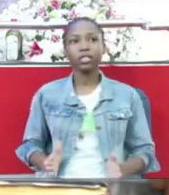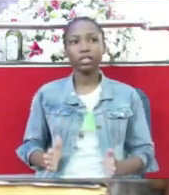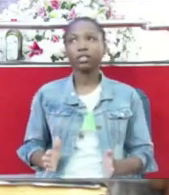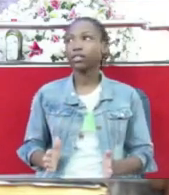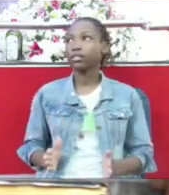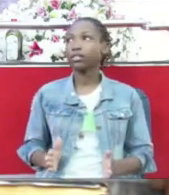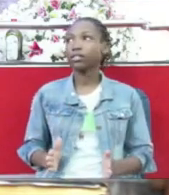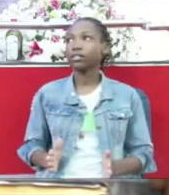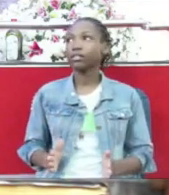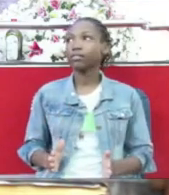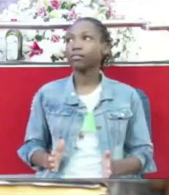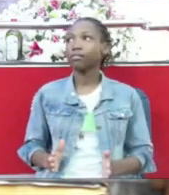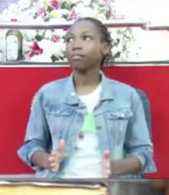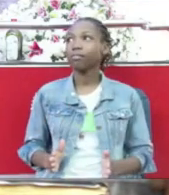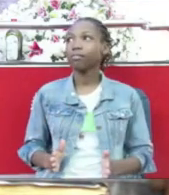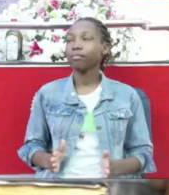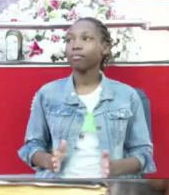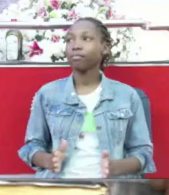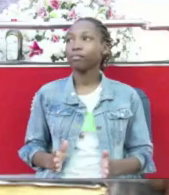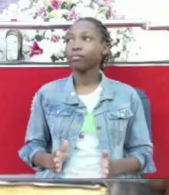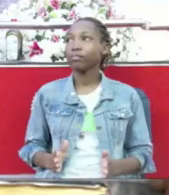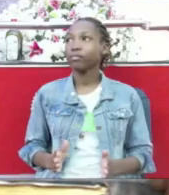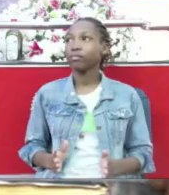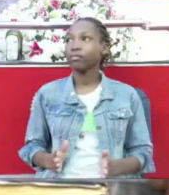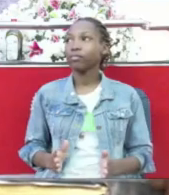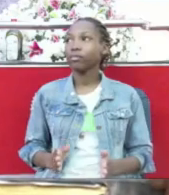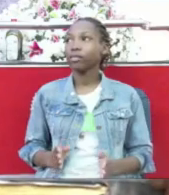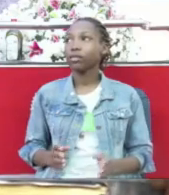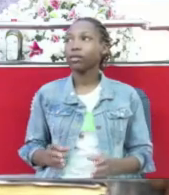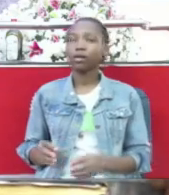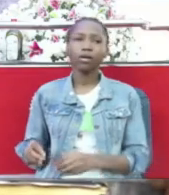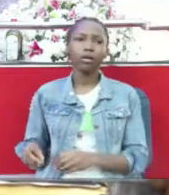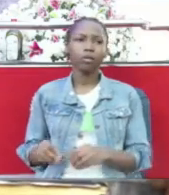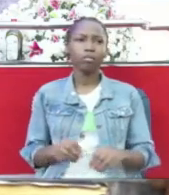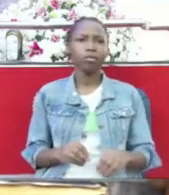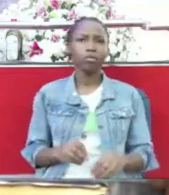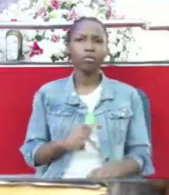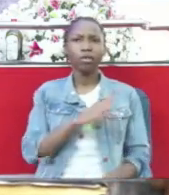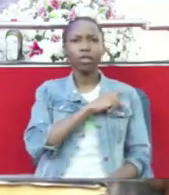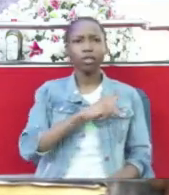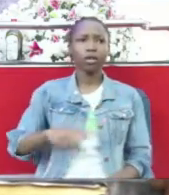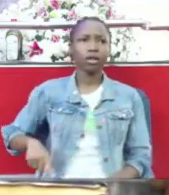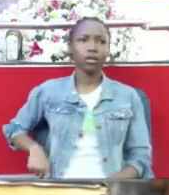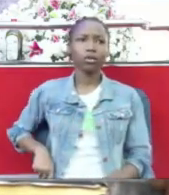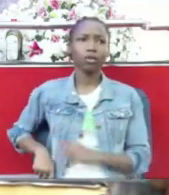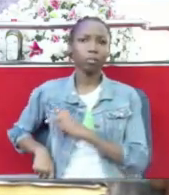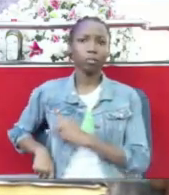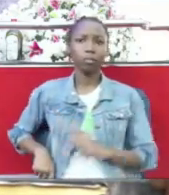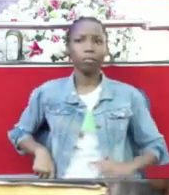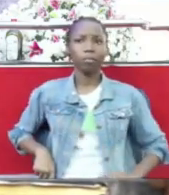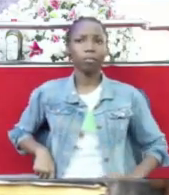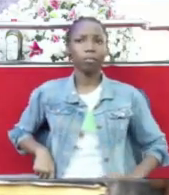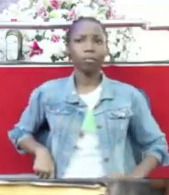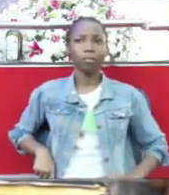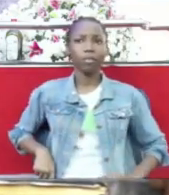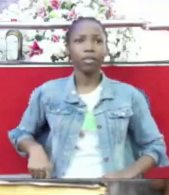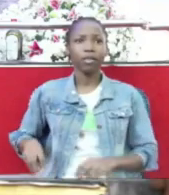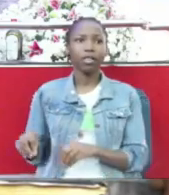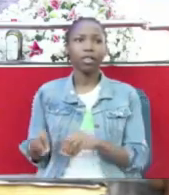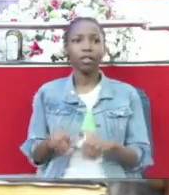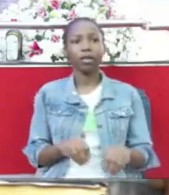na jeshi la kupigana na kuchukua kila mahali. And bring the kingdom there as it is in Rome. Na kuleta ufalme pale jinsi ilivyo kwa Warumi.